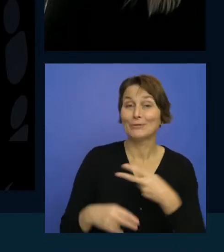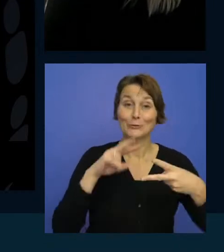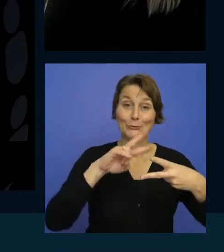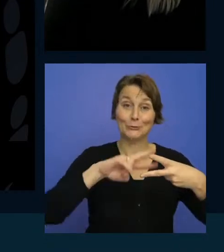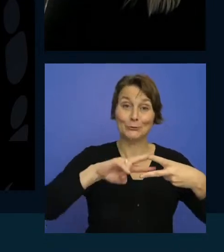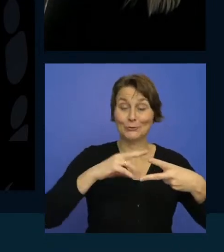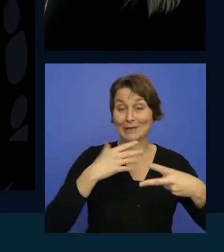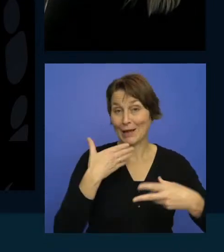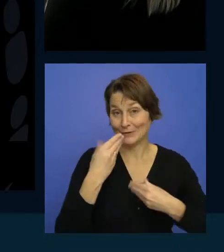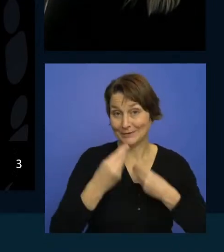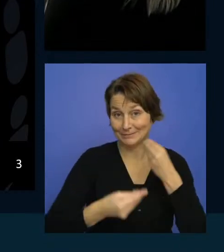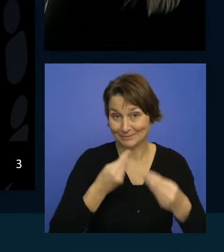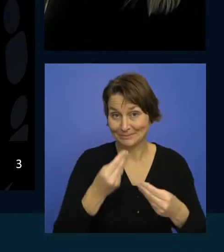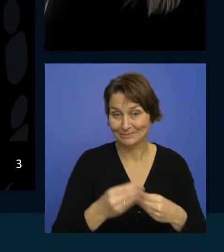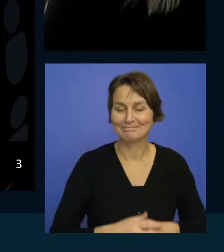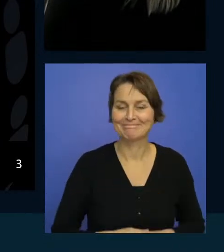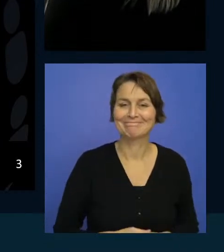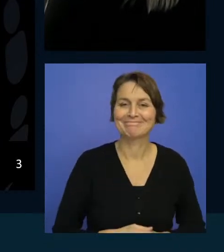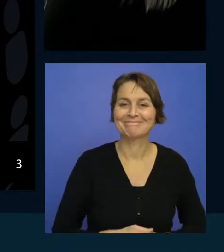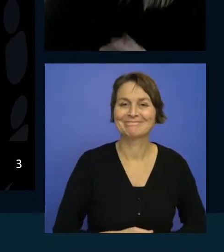to jump right into the whole